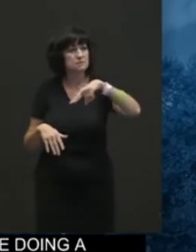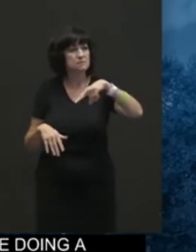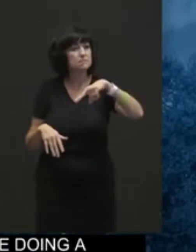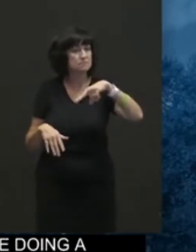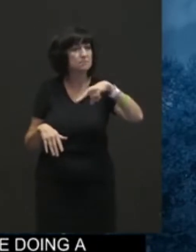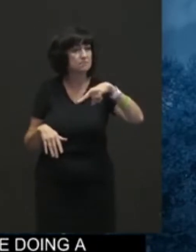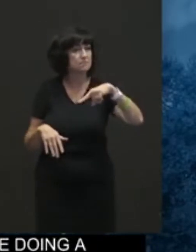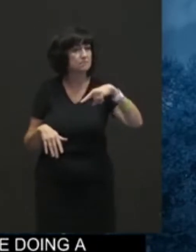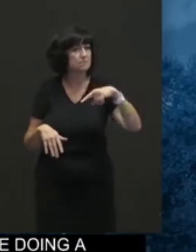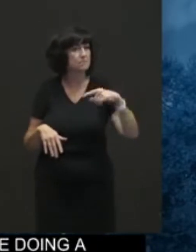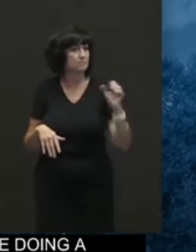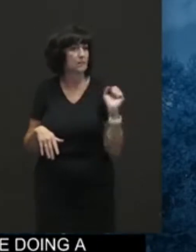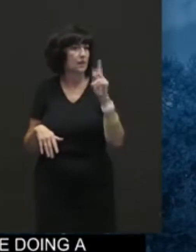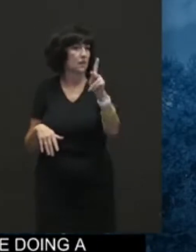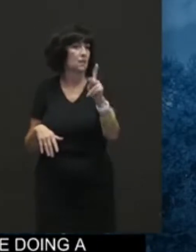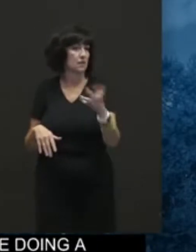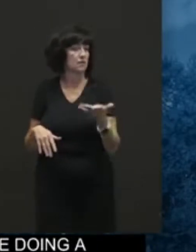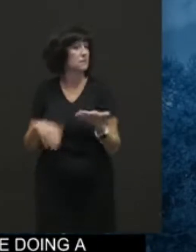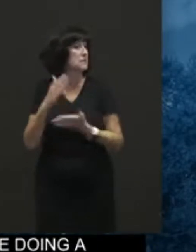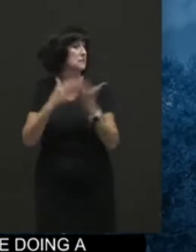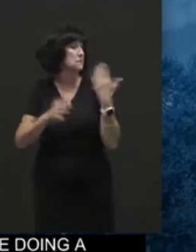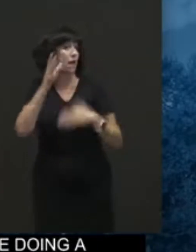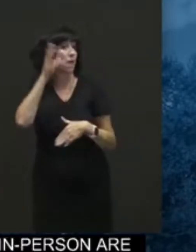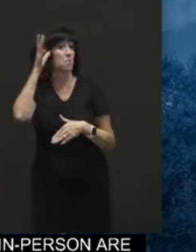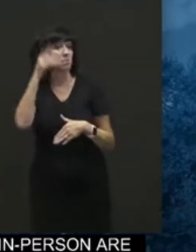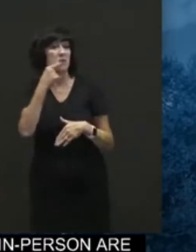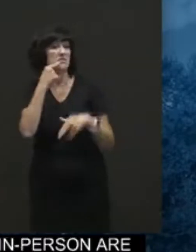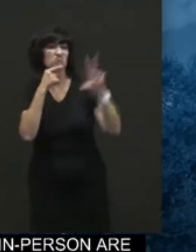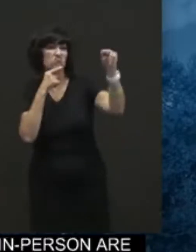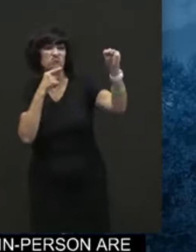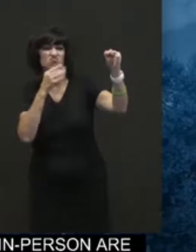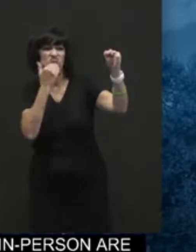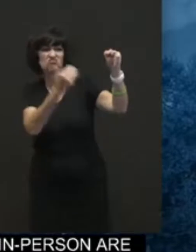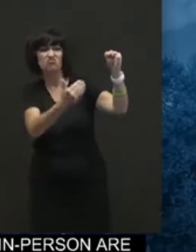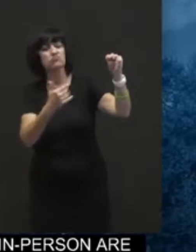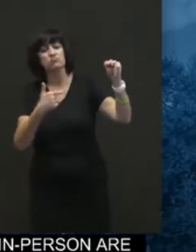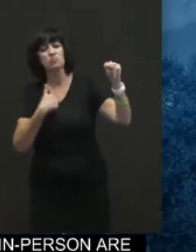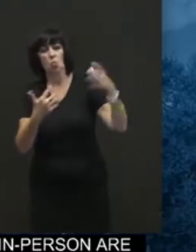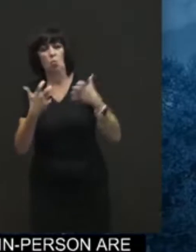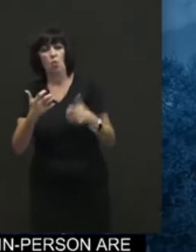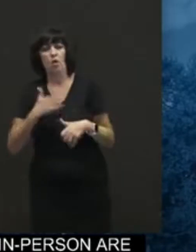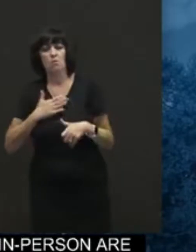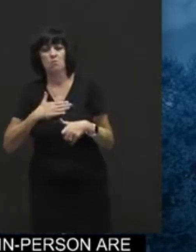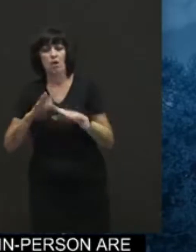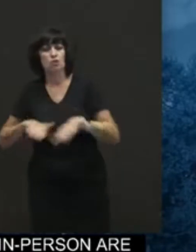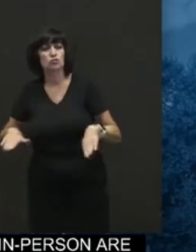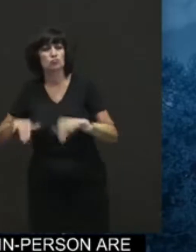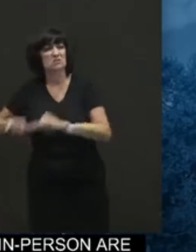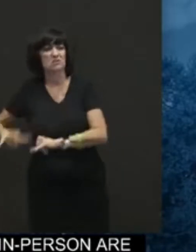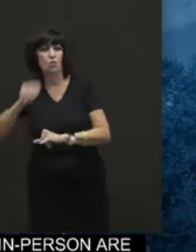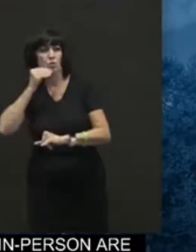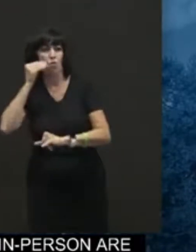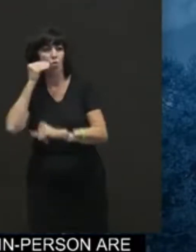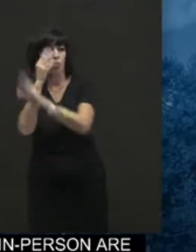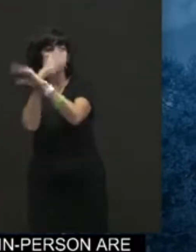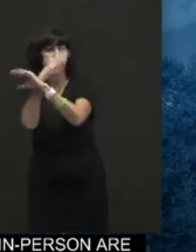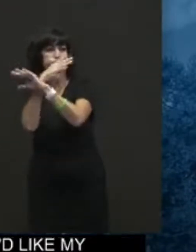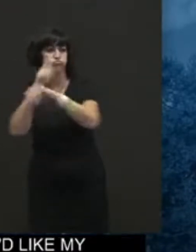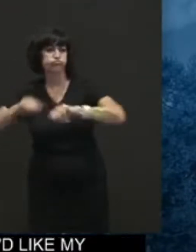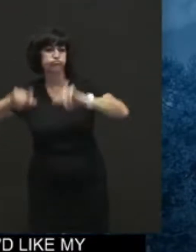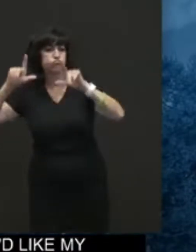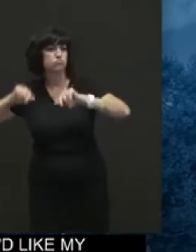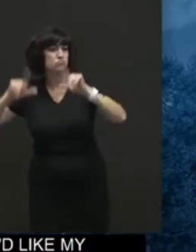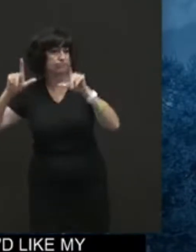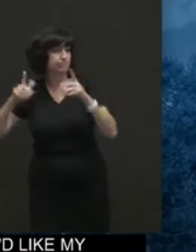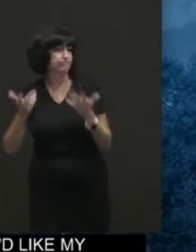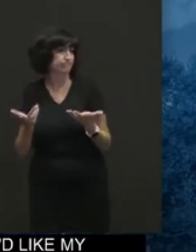my child to be fully remote. And that's mostly 60-40, so 60% who want in-person instruction, 40% who